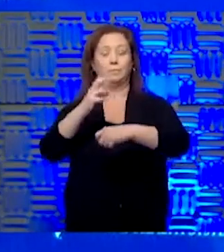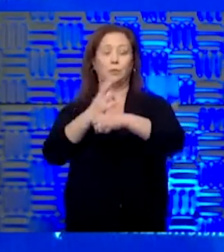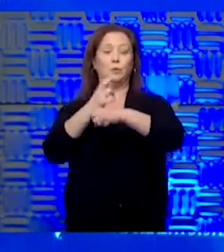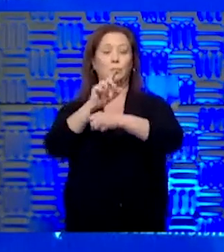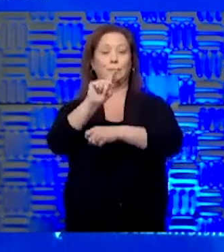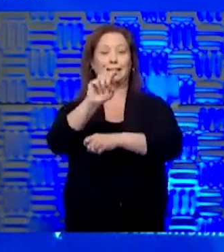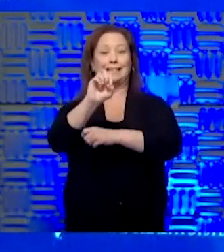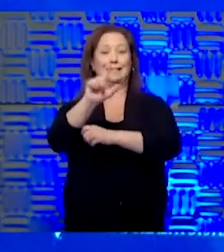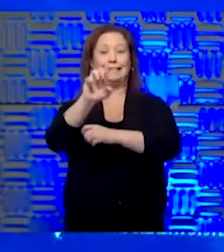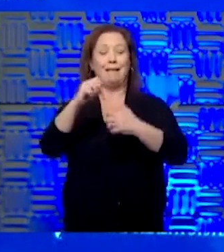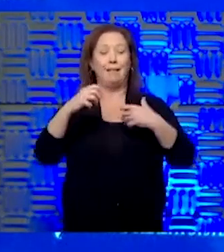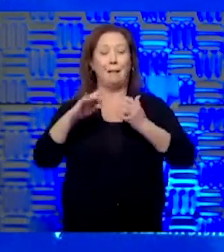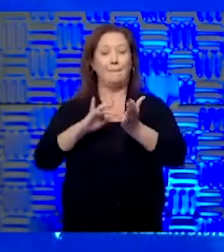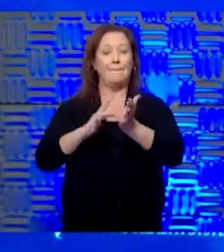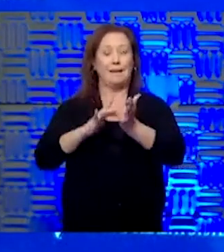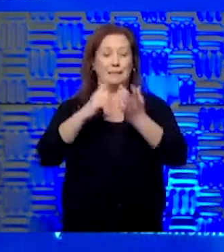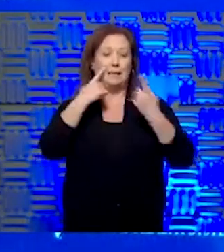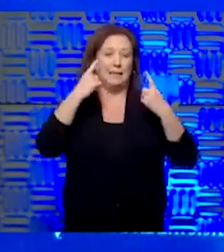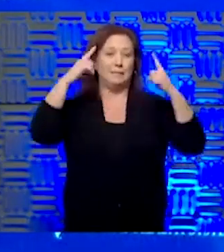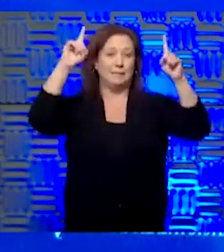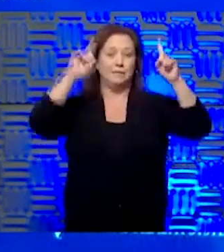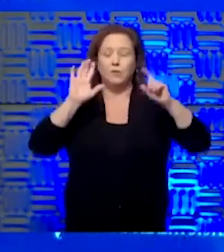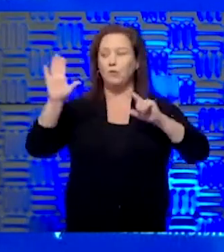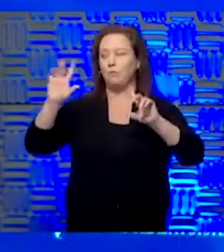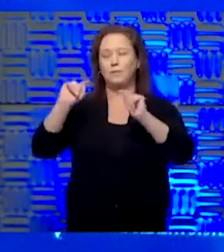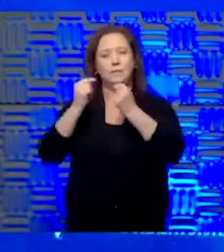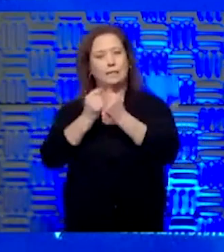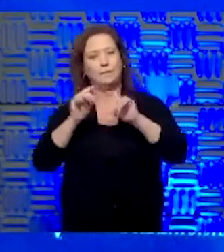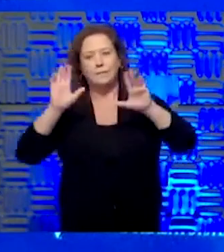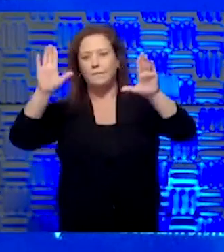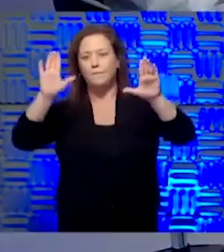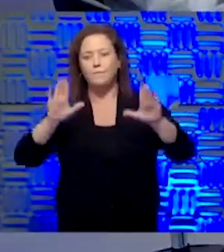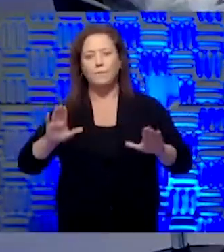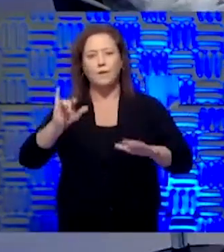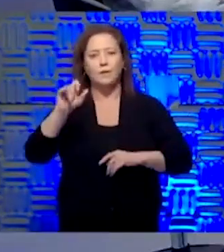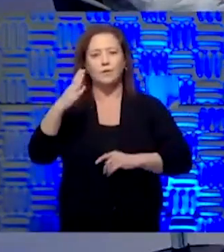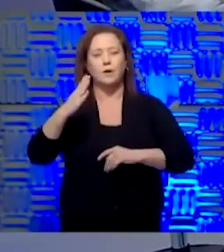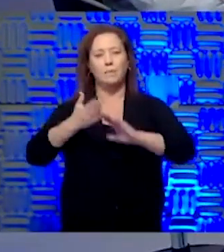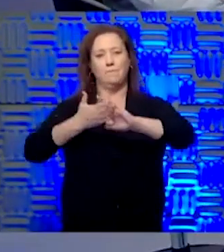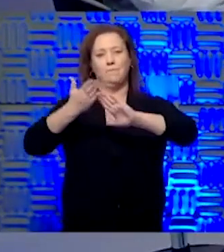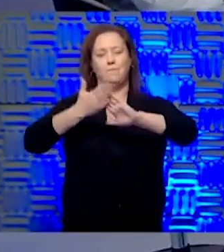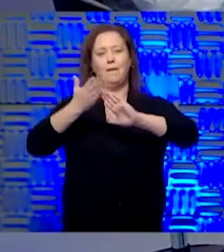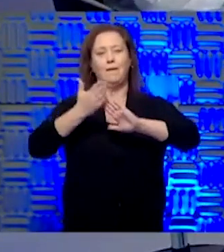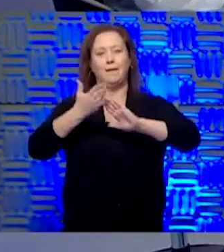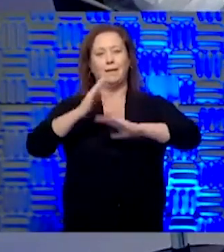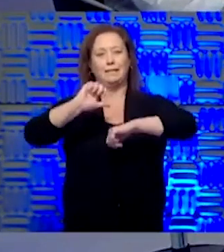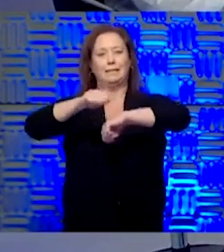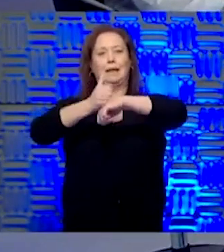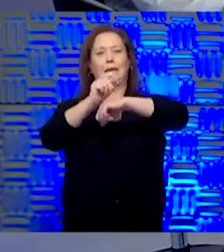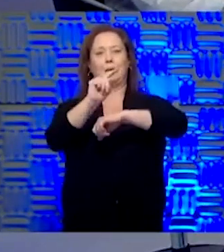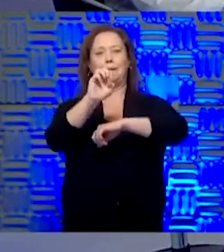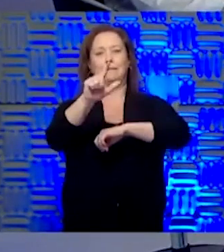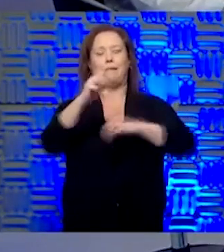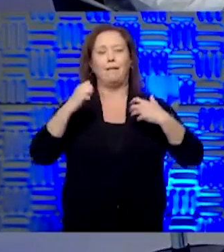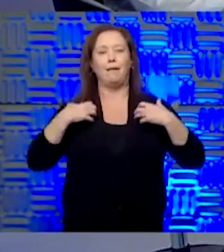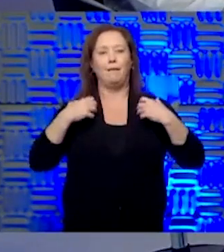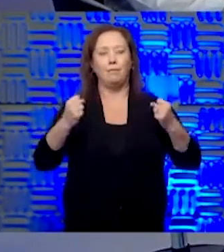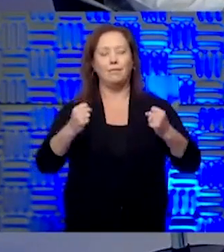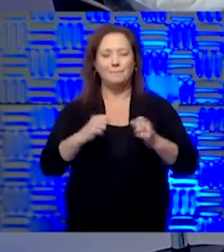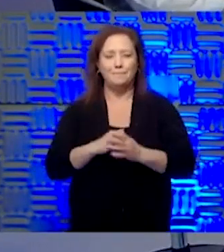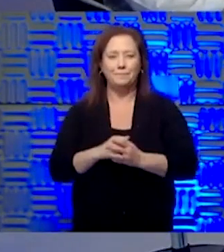and to thrive. And to you and your team, you guys have done a great job of getting us ready to do that. Other questions out